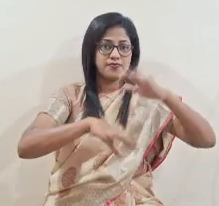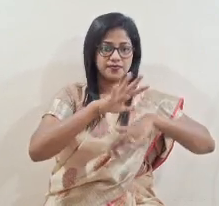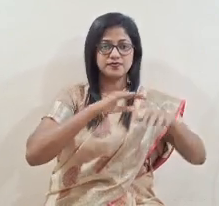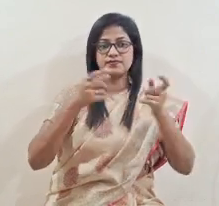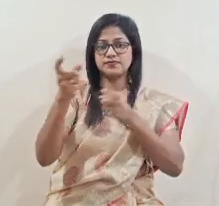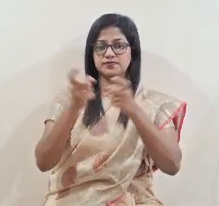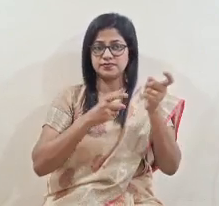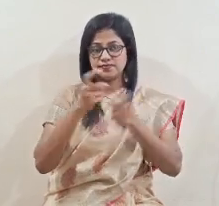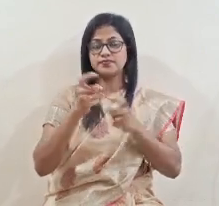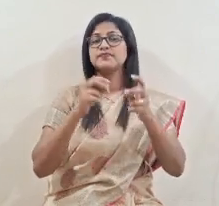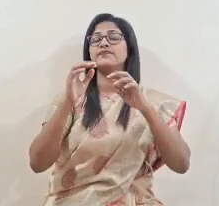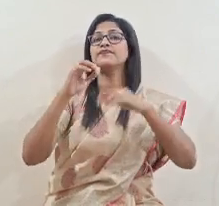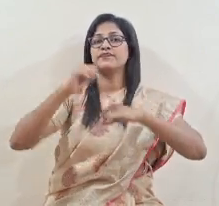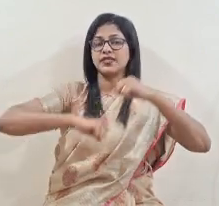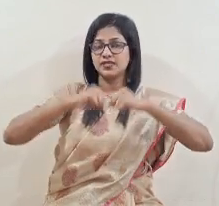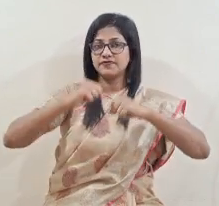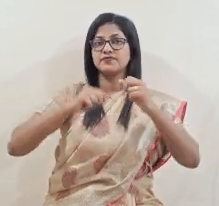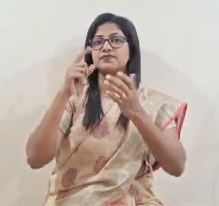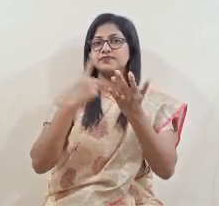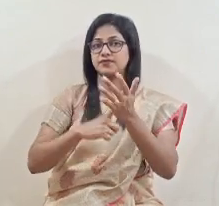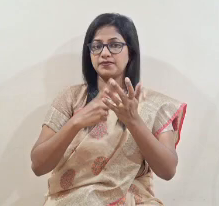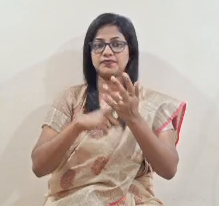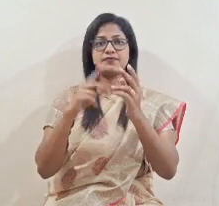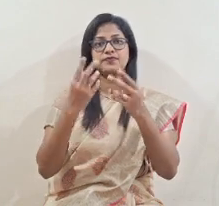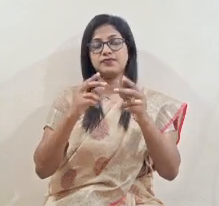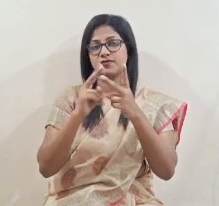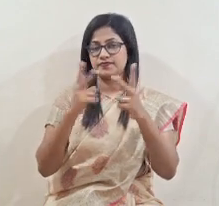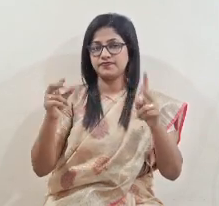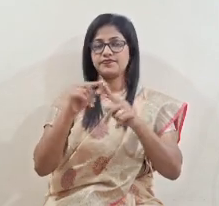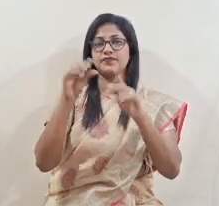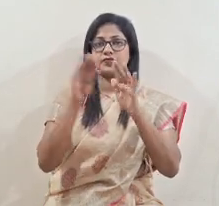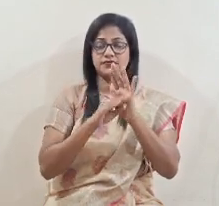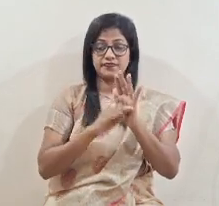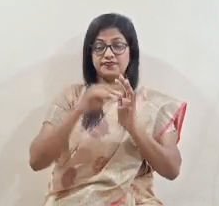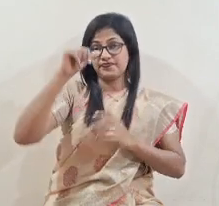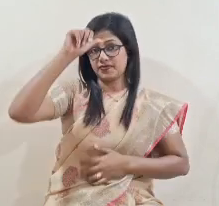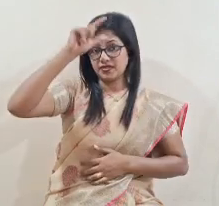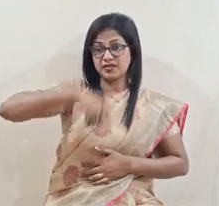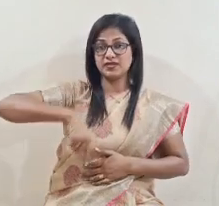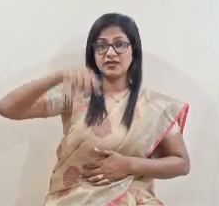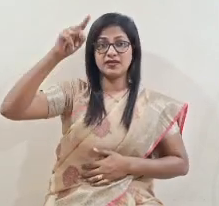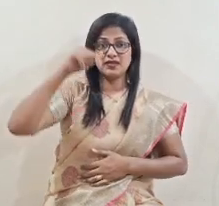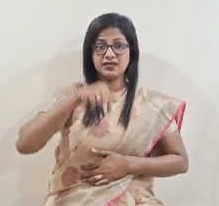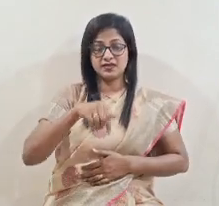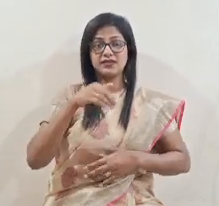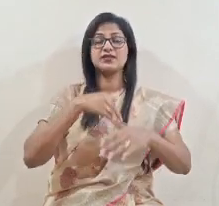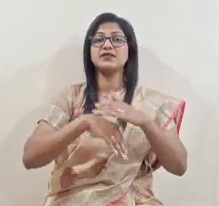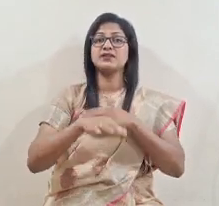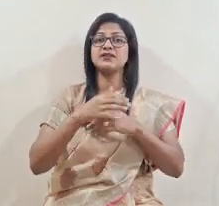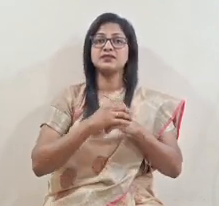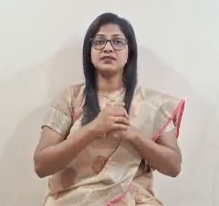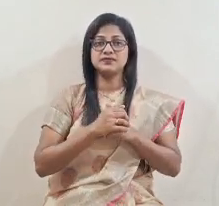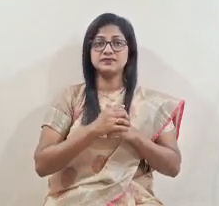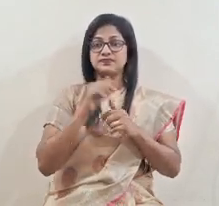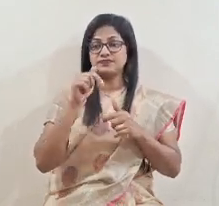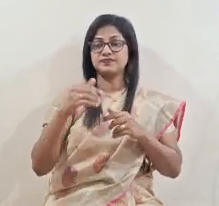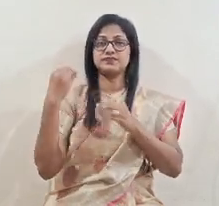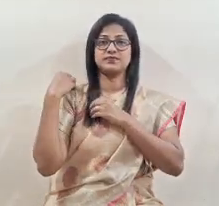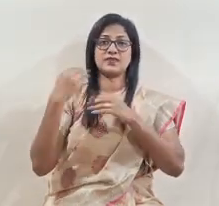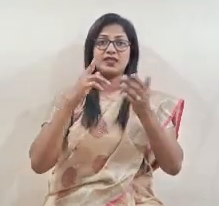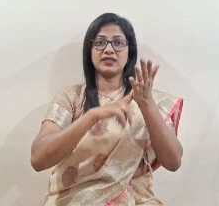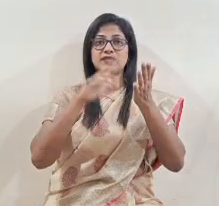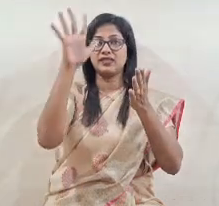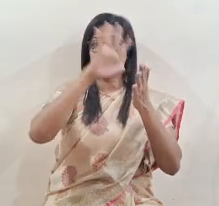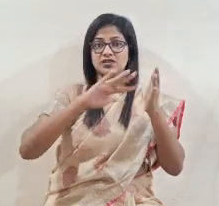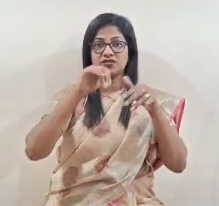management, infrastructure, demand, fares, and policies. For India, there are National Waterways Act and Inland Waterways Authority of India, who has designated